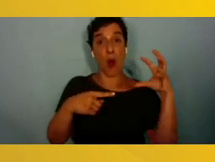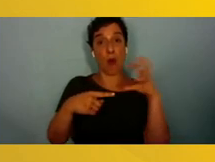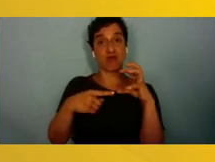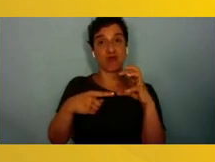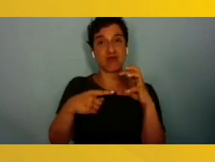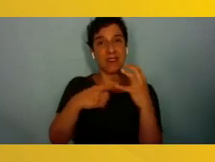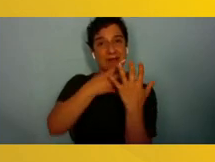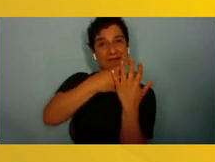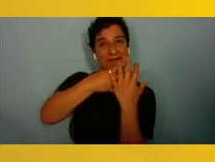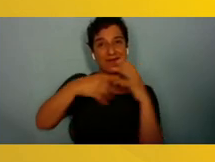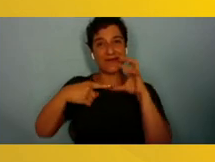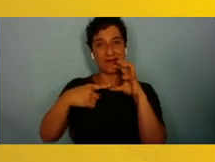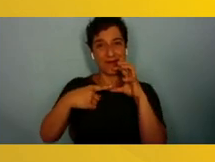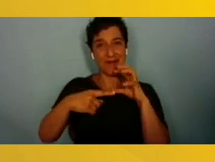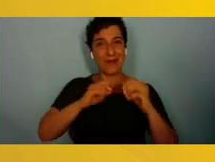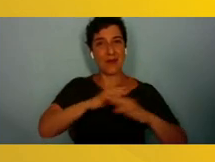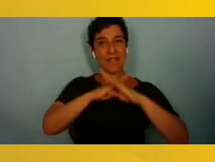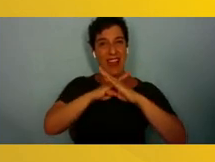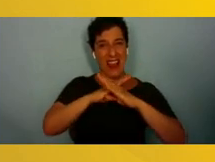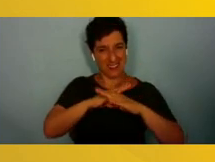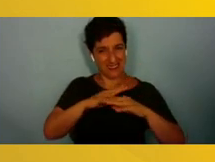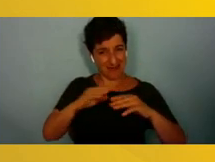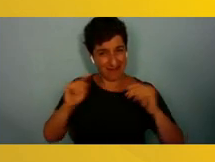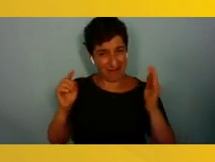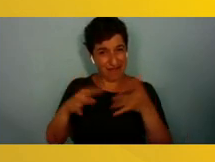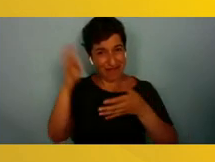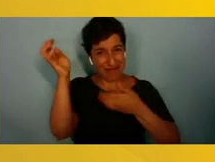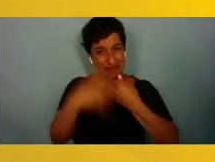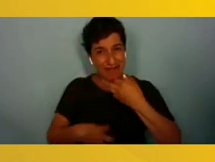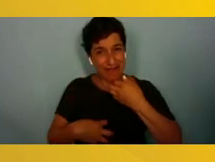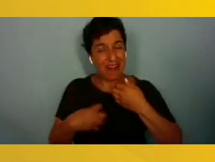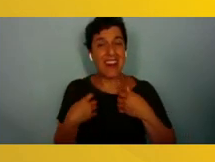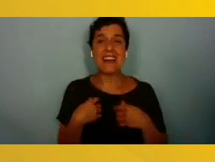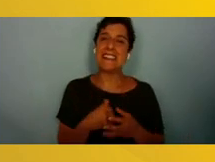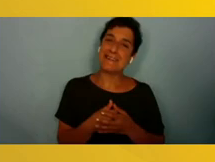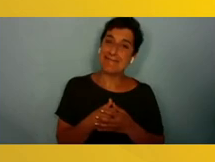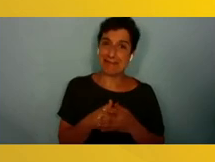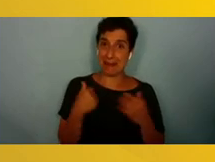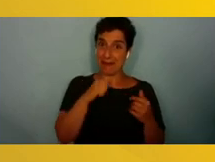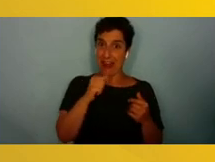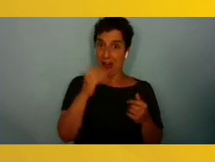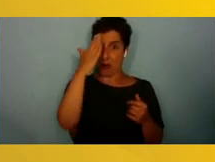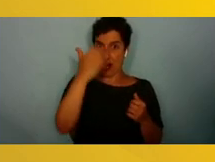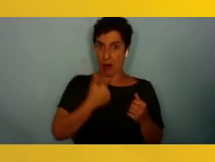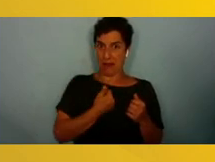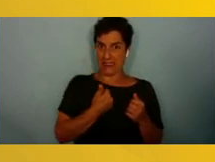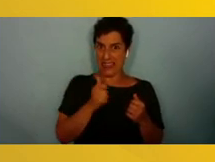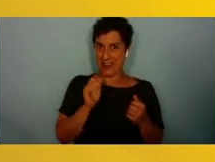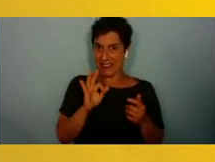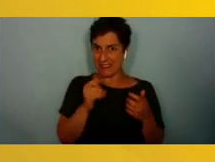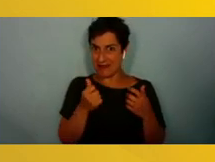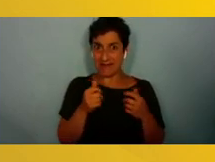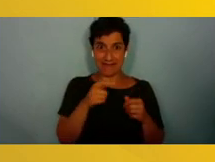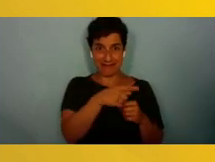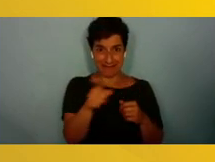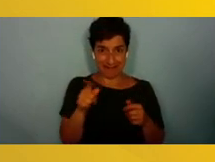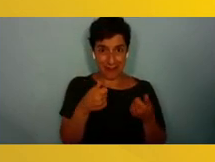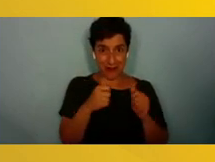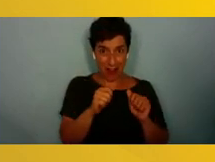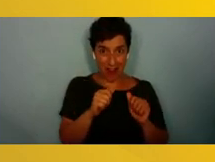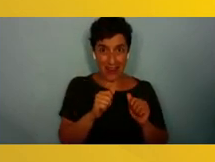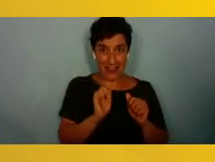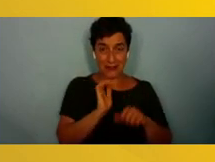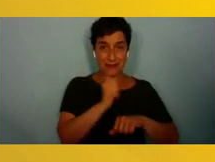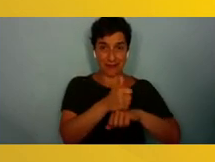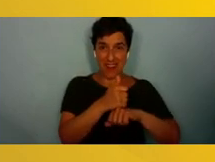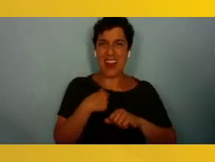I am not aware of efforts to do so. I recall someone, many years ago mentioning this as